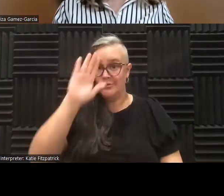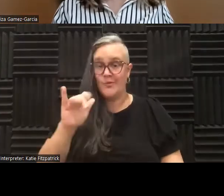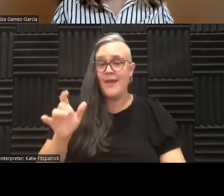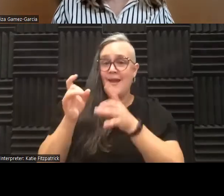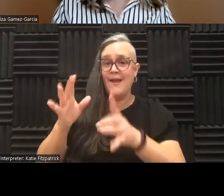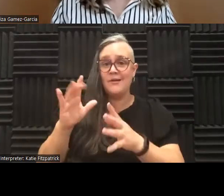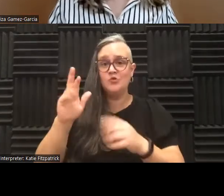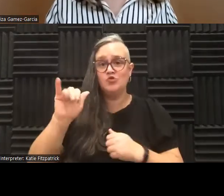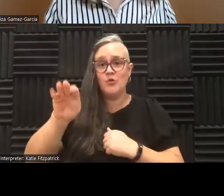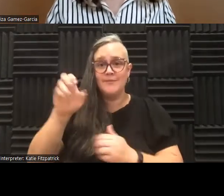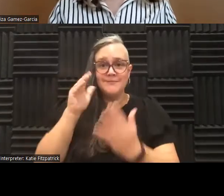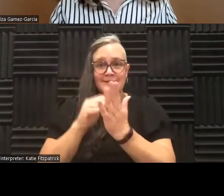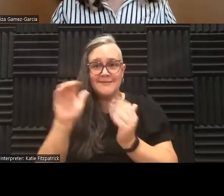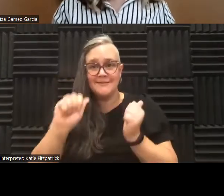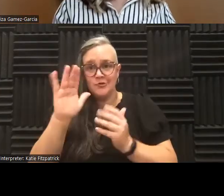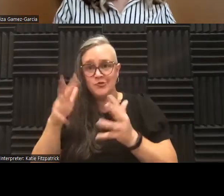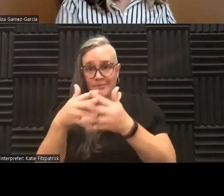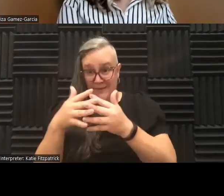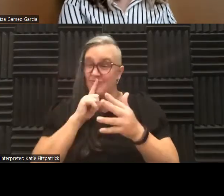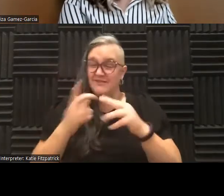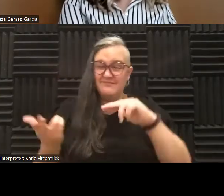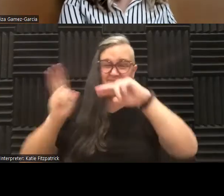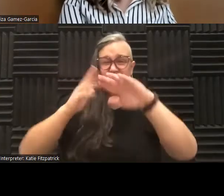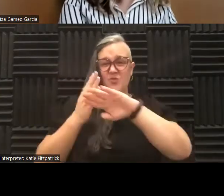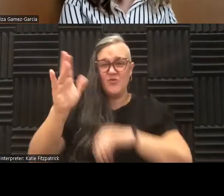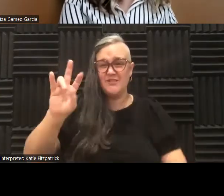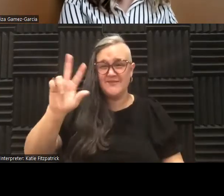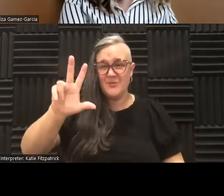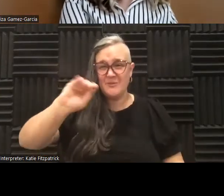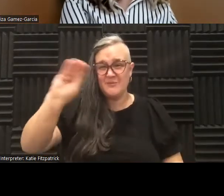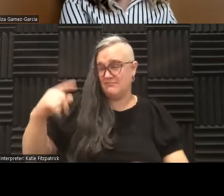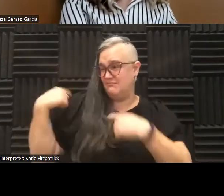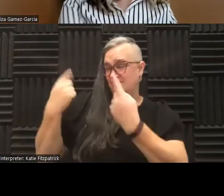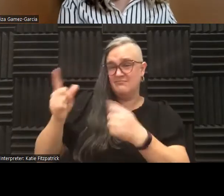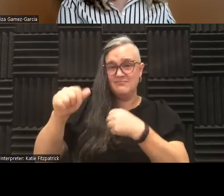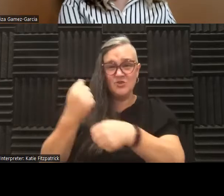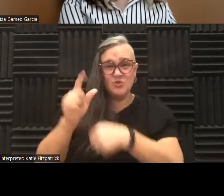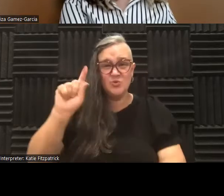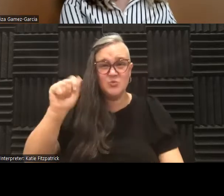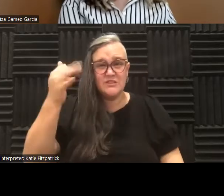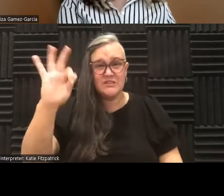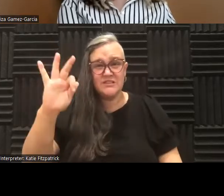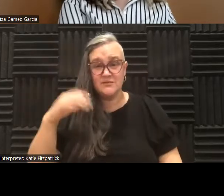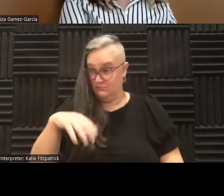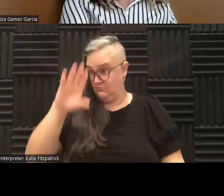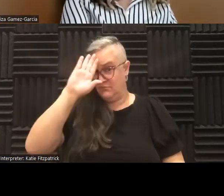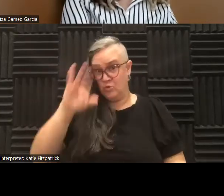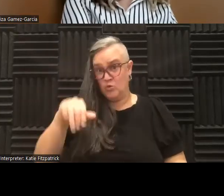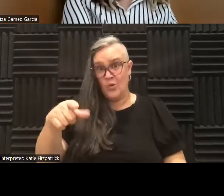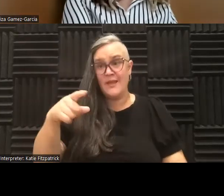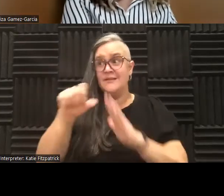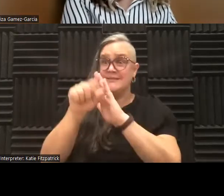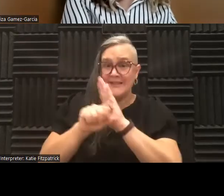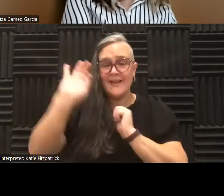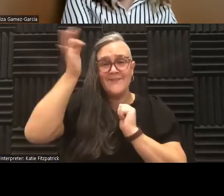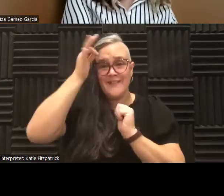Asian Americans have increased by over 73% since 2019? Did you know that there are state and federal